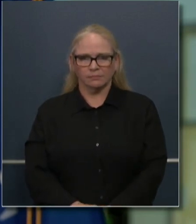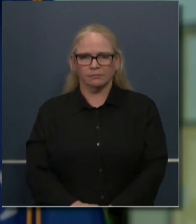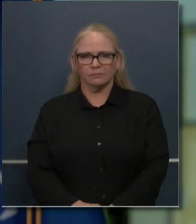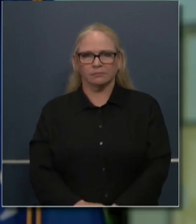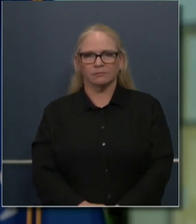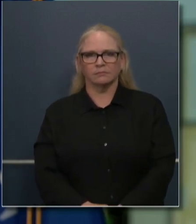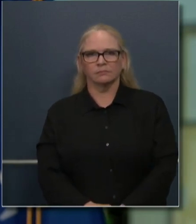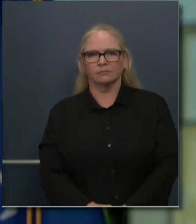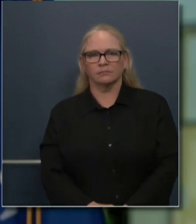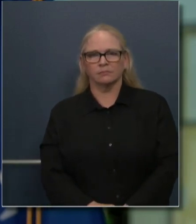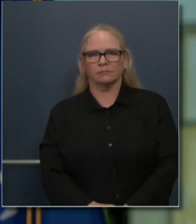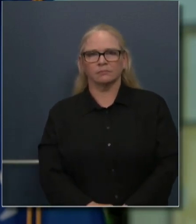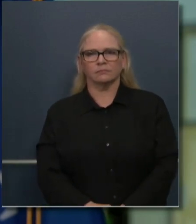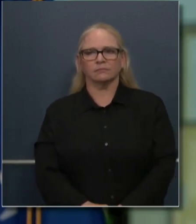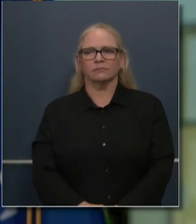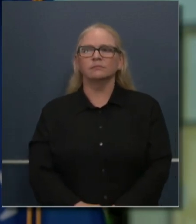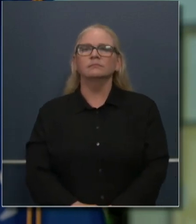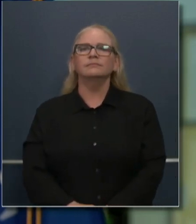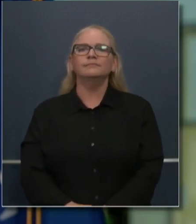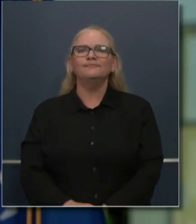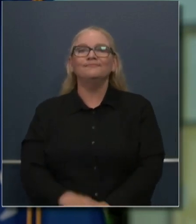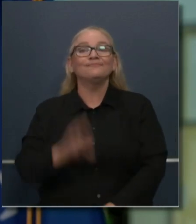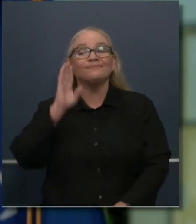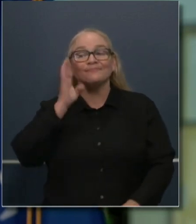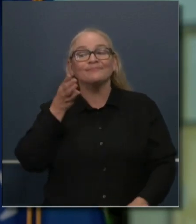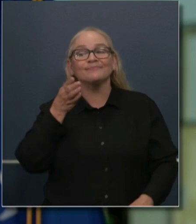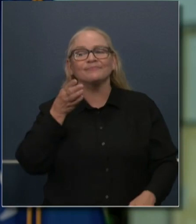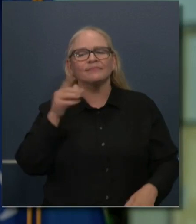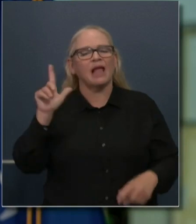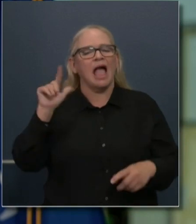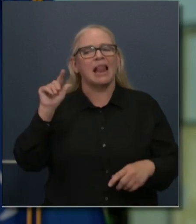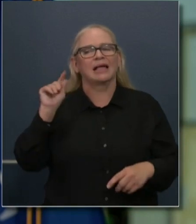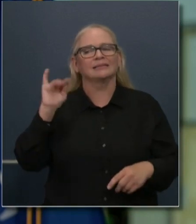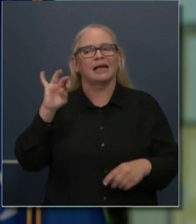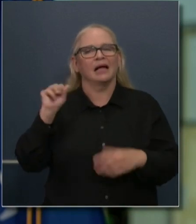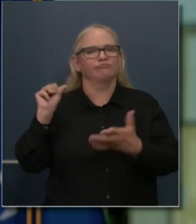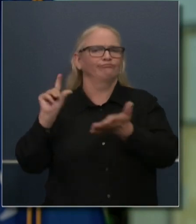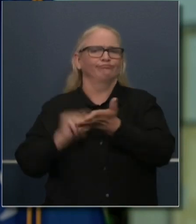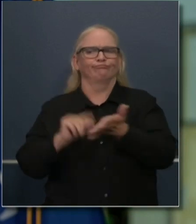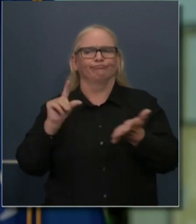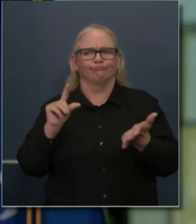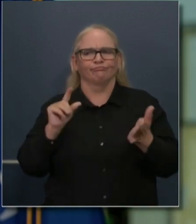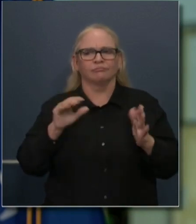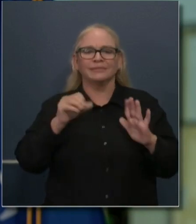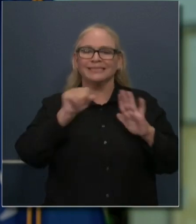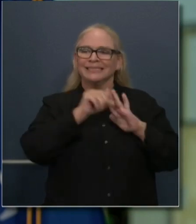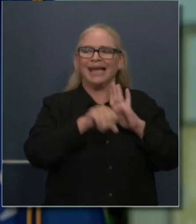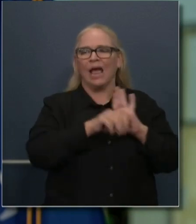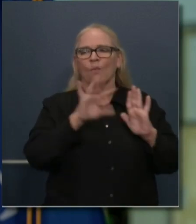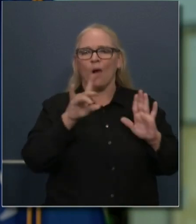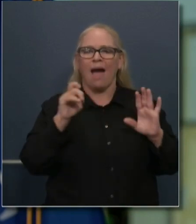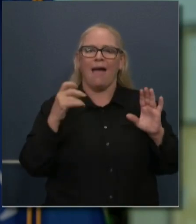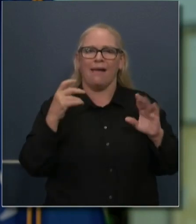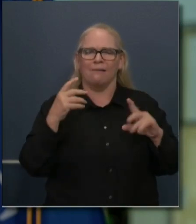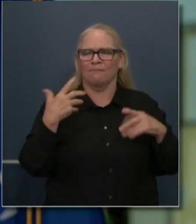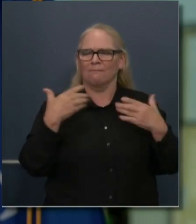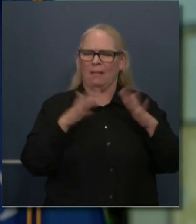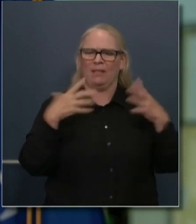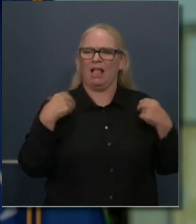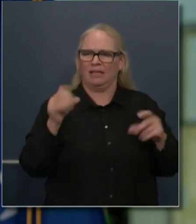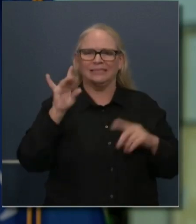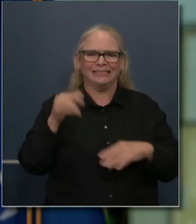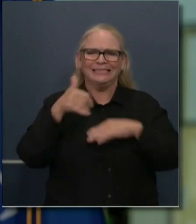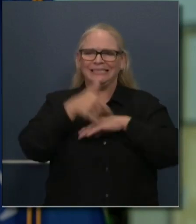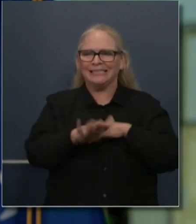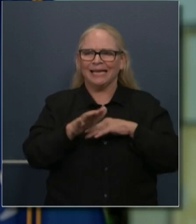Good afternoon, Governor. An LA Times story published today found that the state health department knowingly sent state inspectors from nursing home to